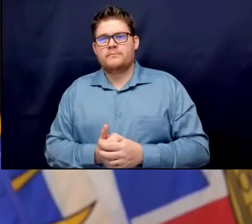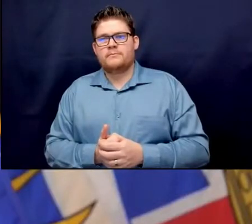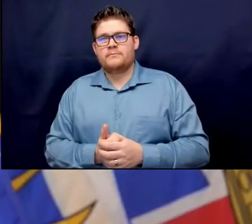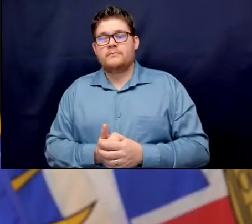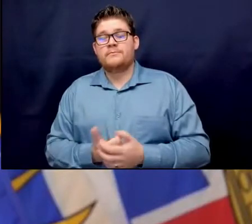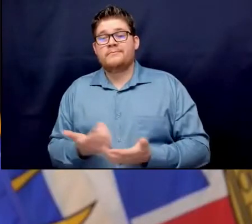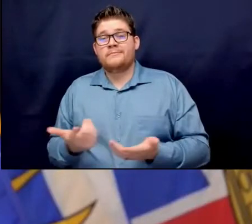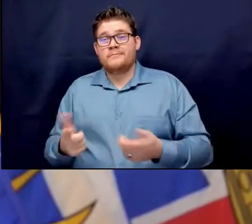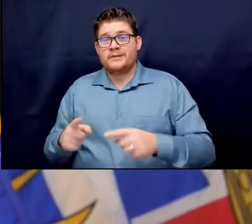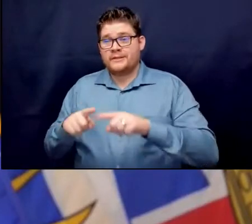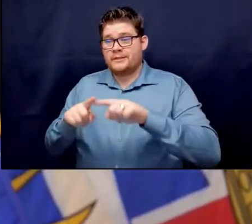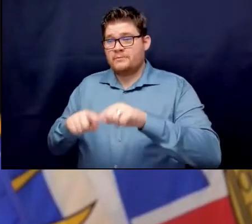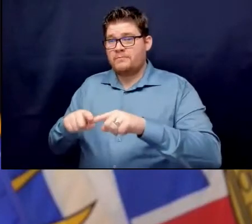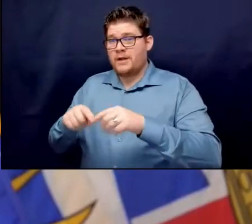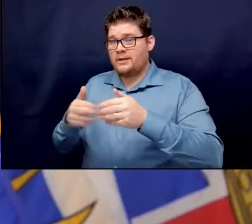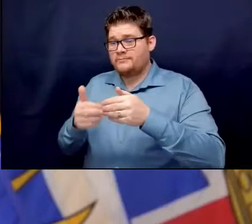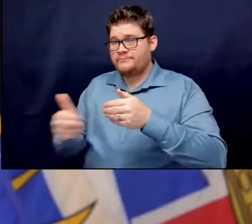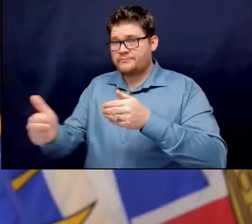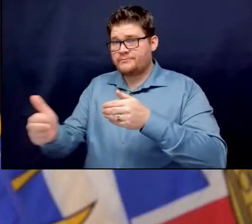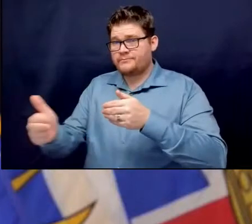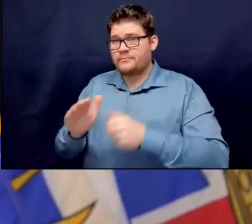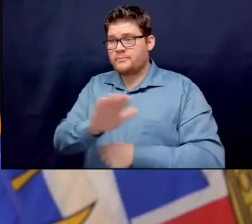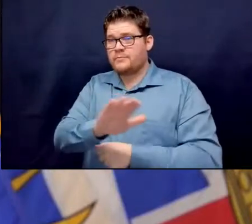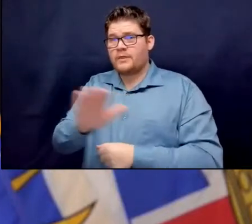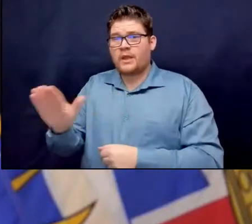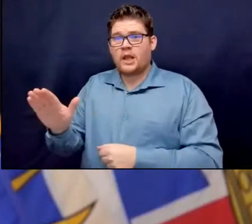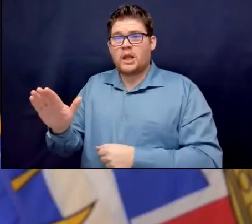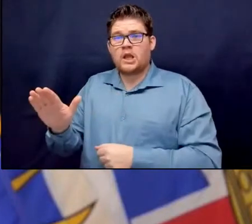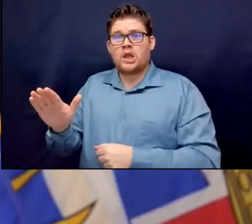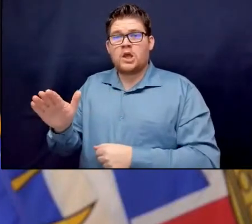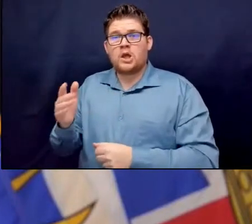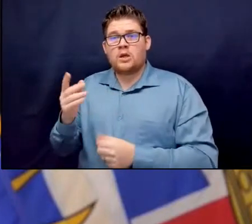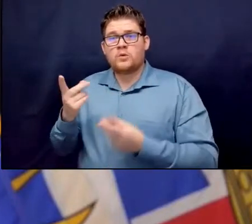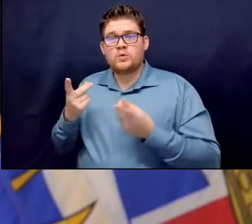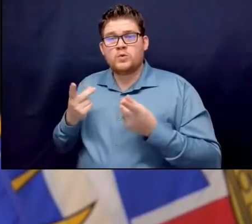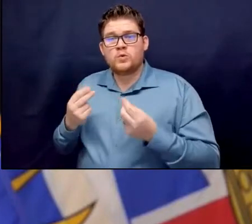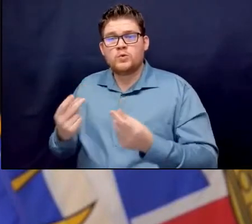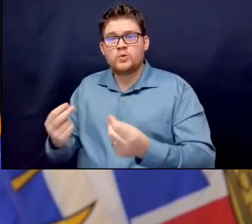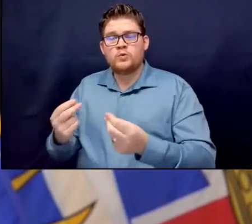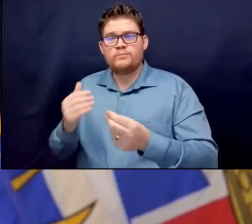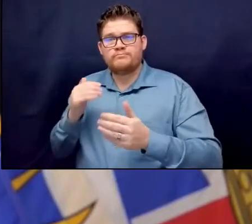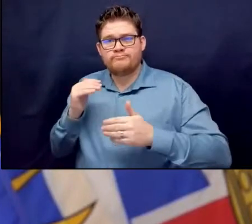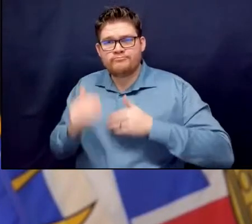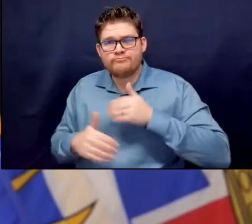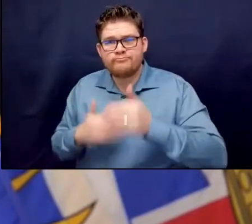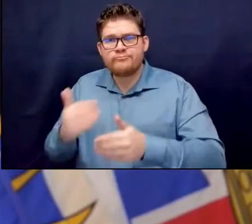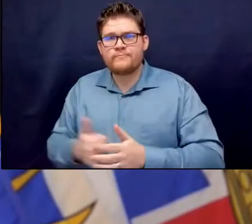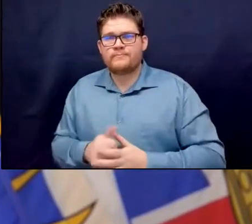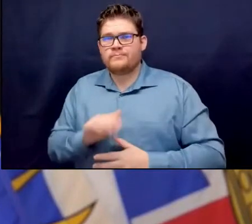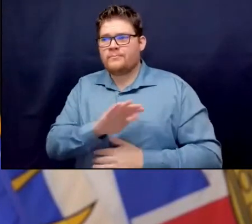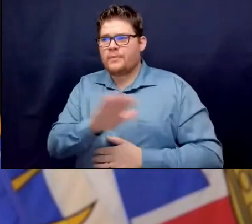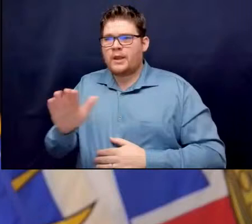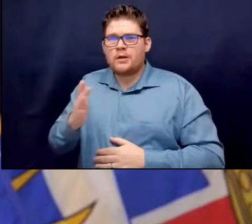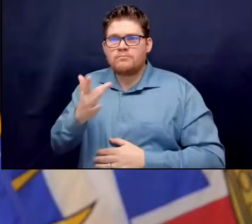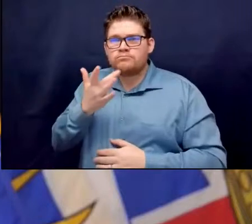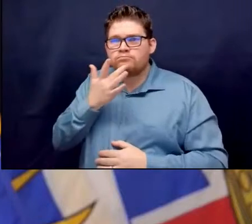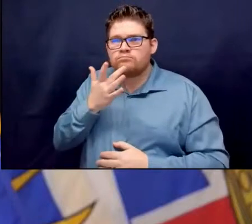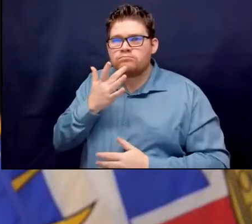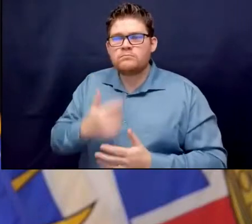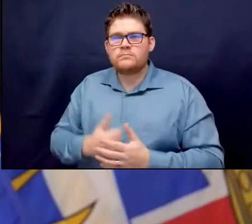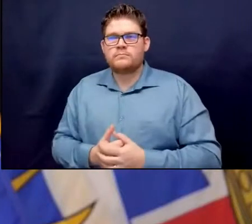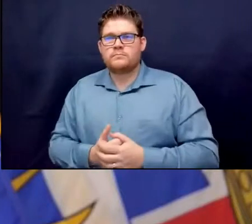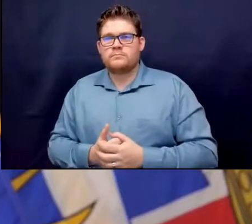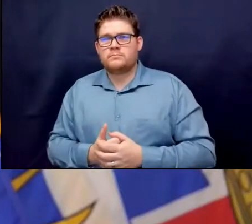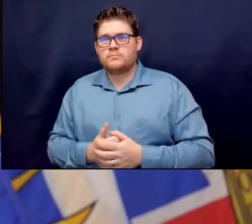and preferences and choices that we make and judgments. So it is really important, and we've been working with these models since